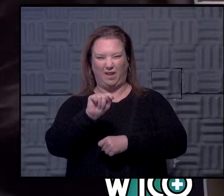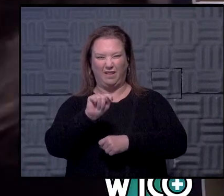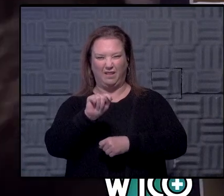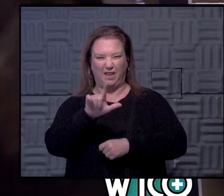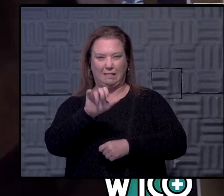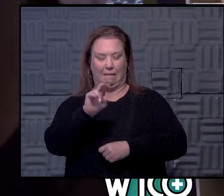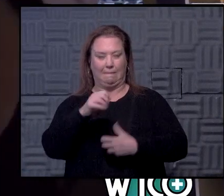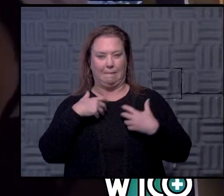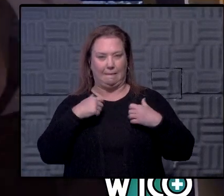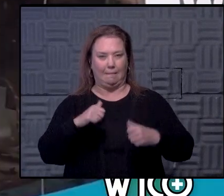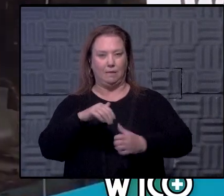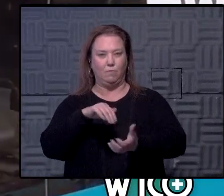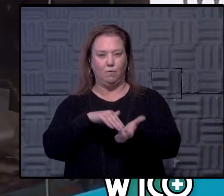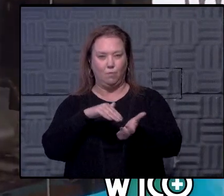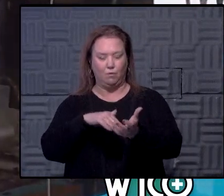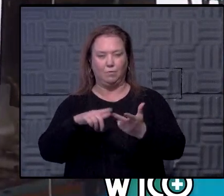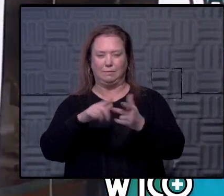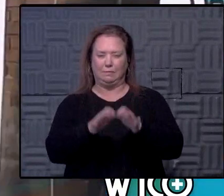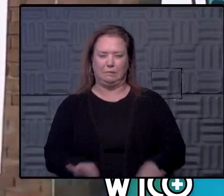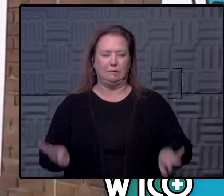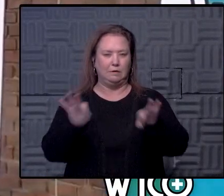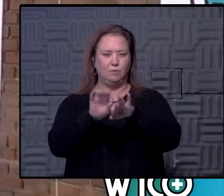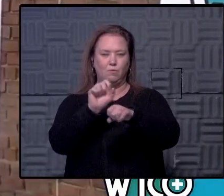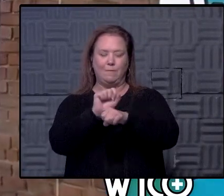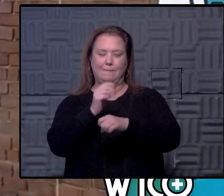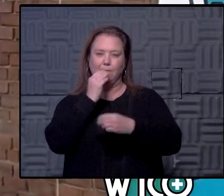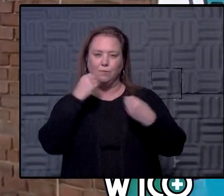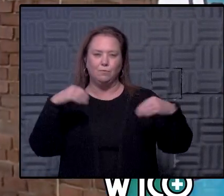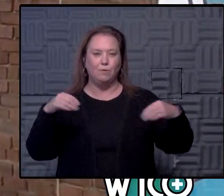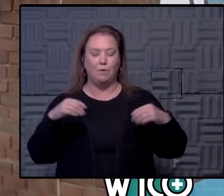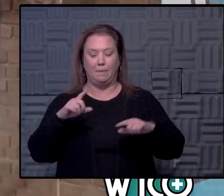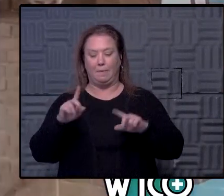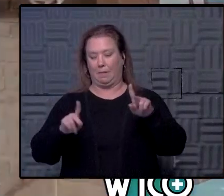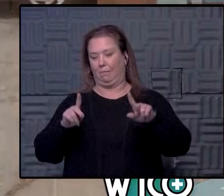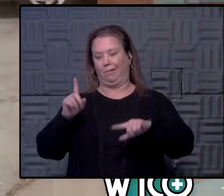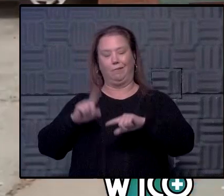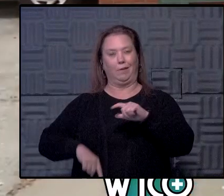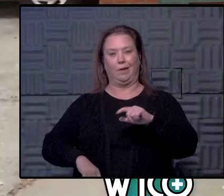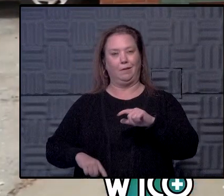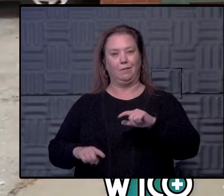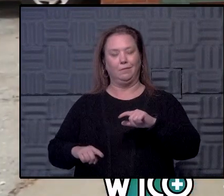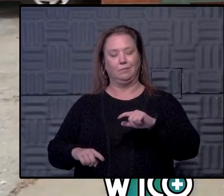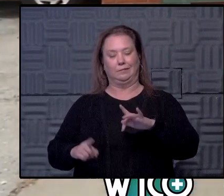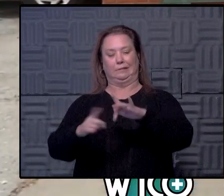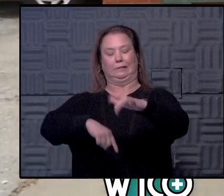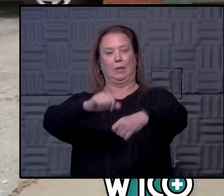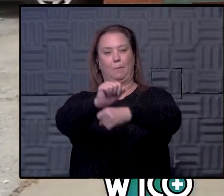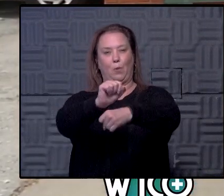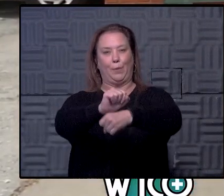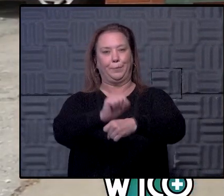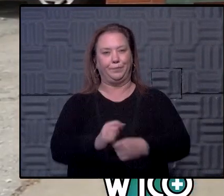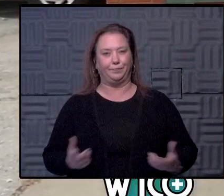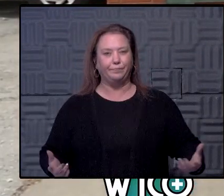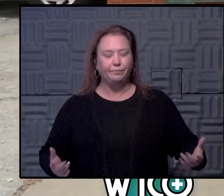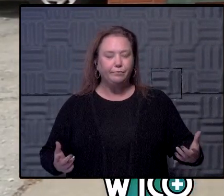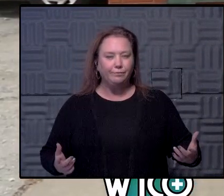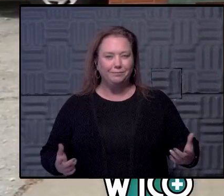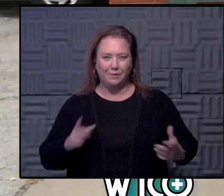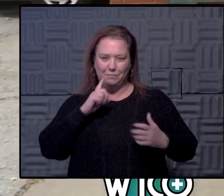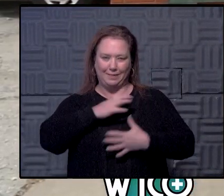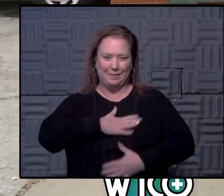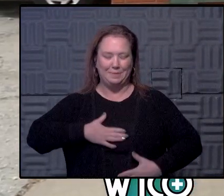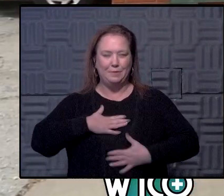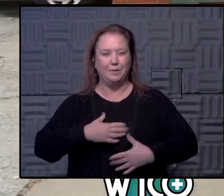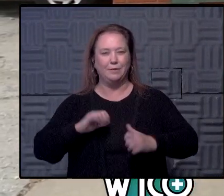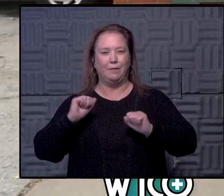healthcare workers, a lot of essential workers who are out there in the grocery stores, people who can't not go to work. And so really appreciate